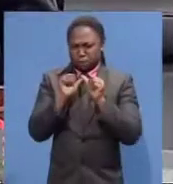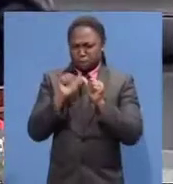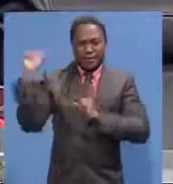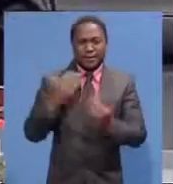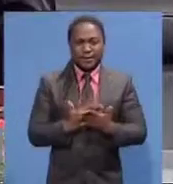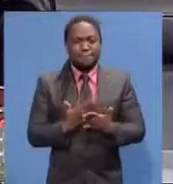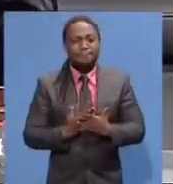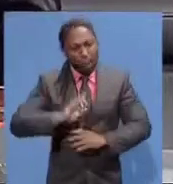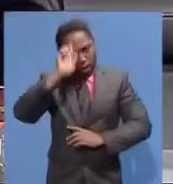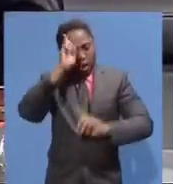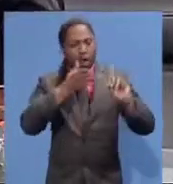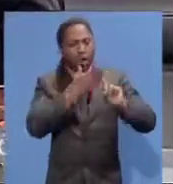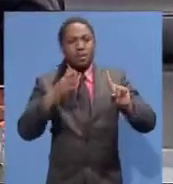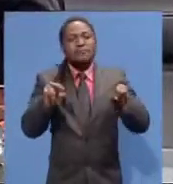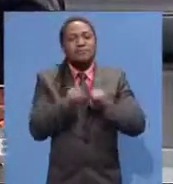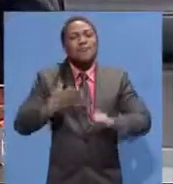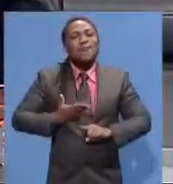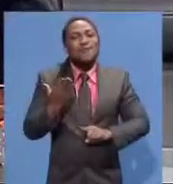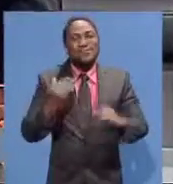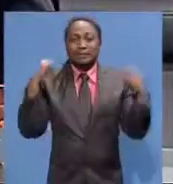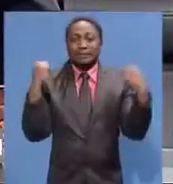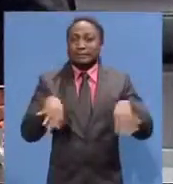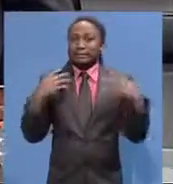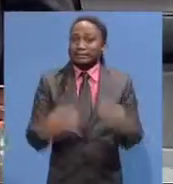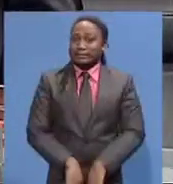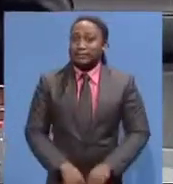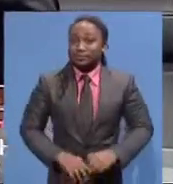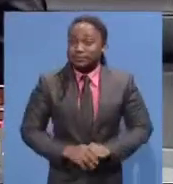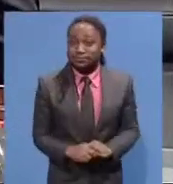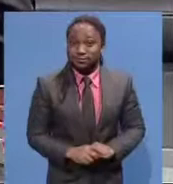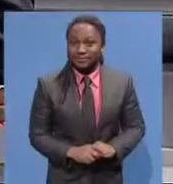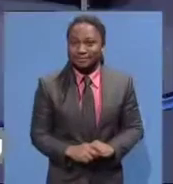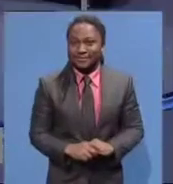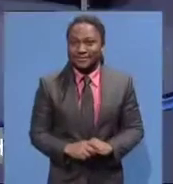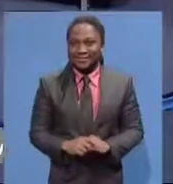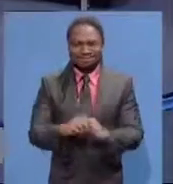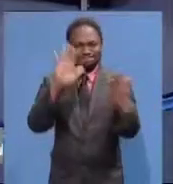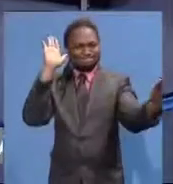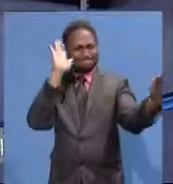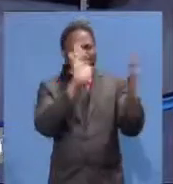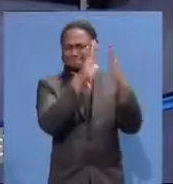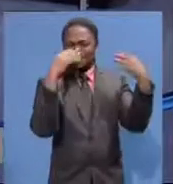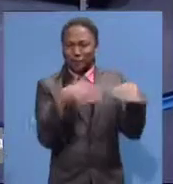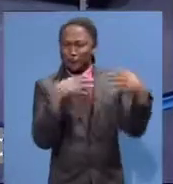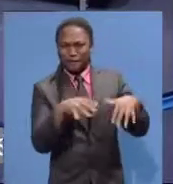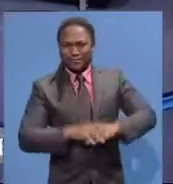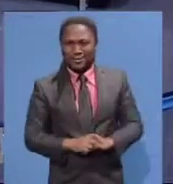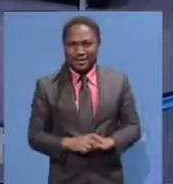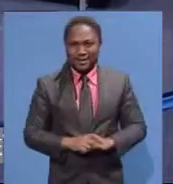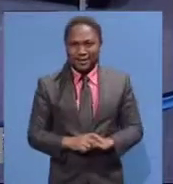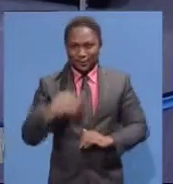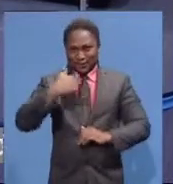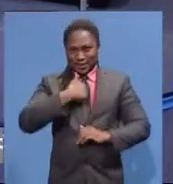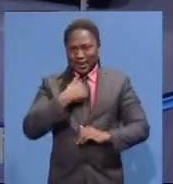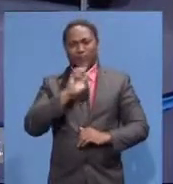would have wanted for all of us. So, yeah, sure. Thank you, Sam. Shot, dude. So you see, there's a reason I'm a 2-time world